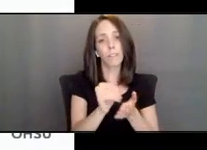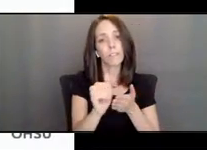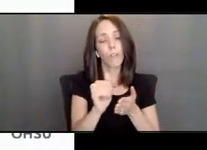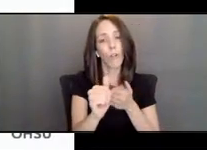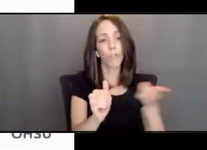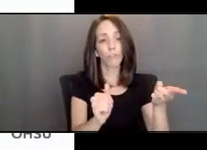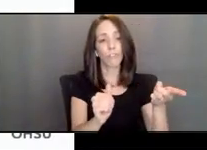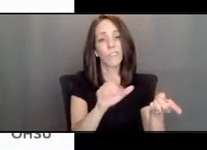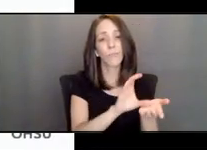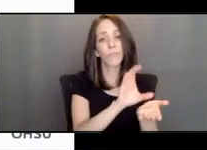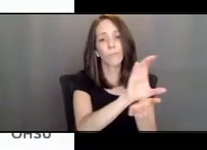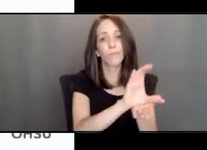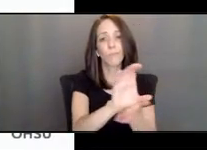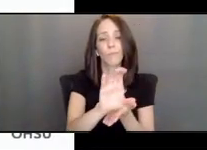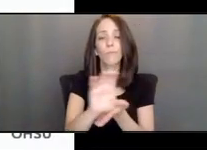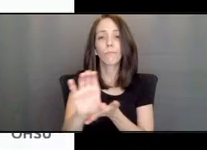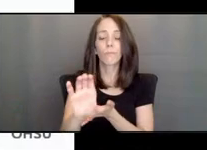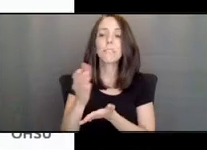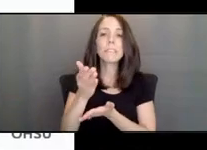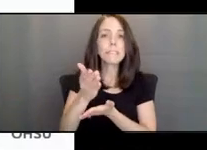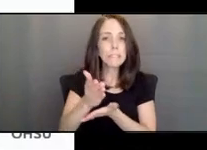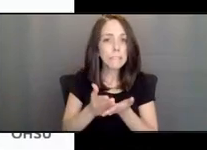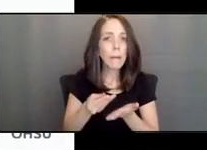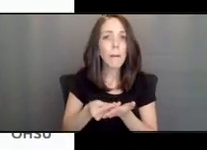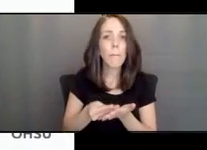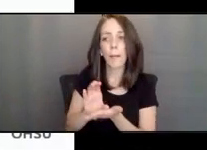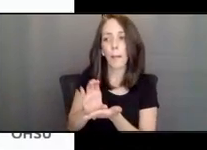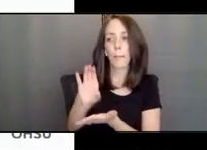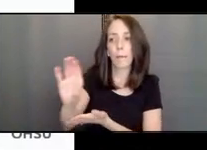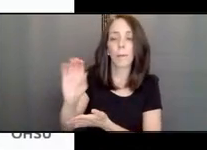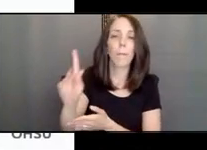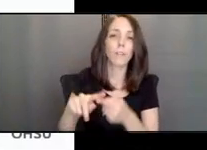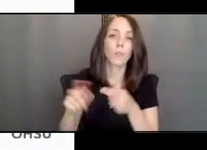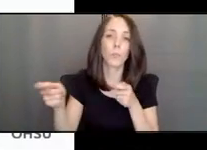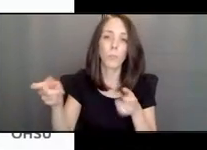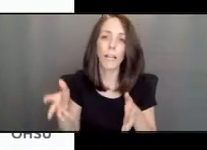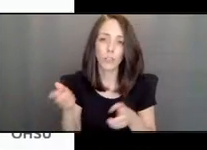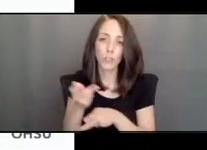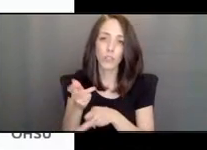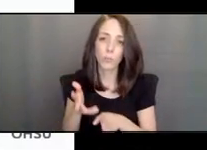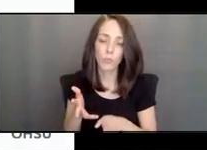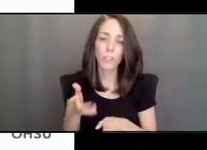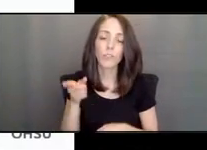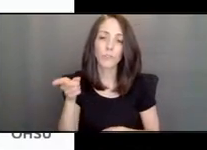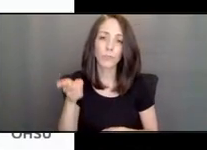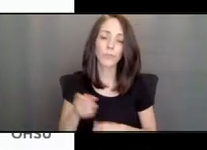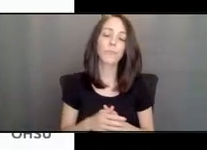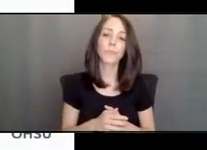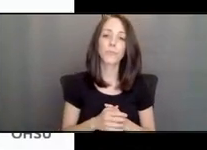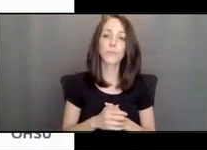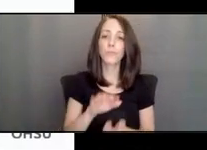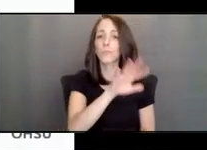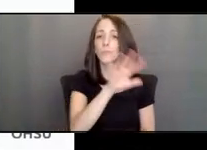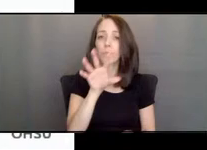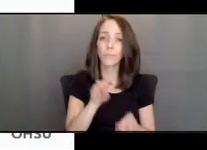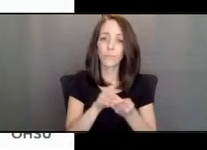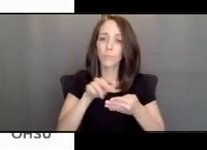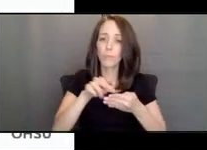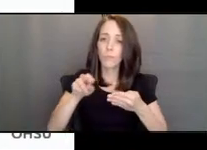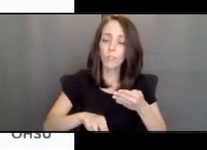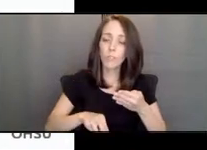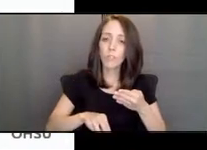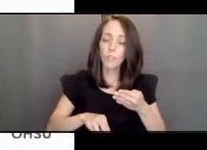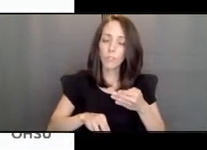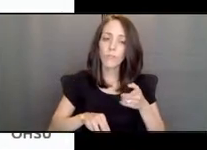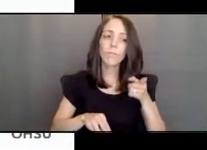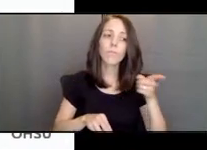to supervisors and managers is about $10 million. The net result is estimated FY21 operating